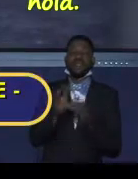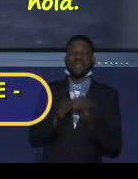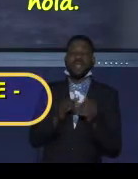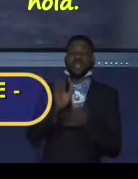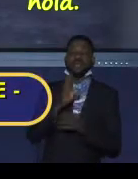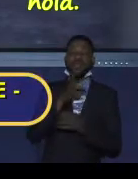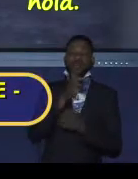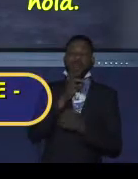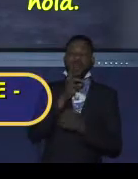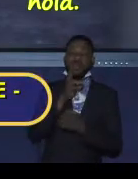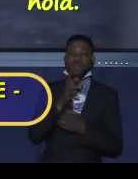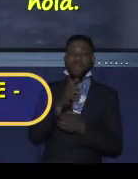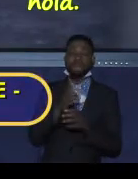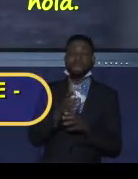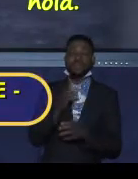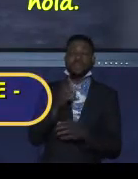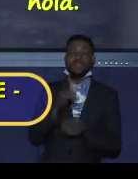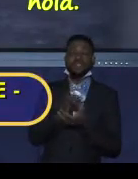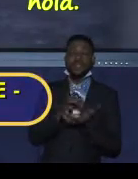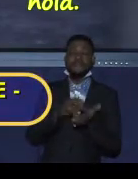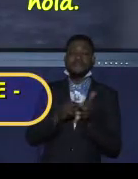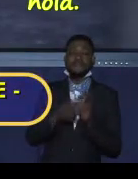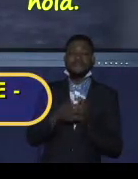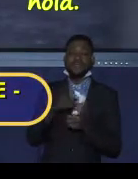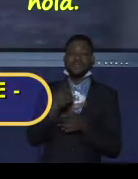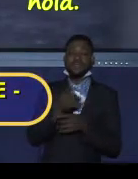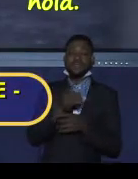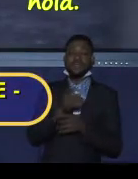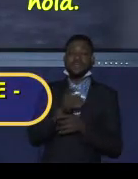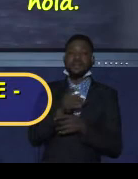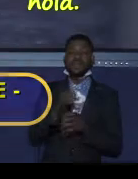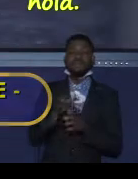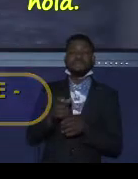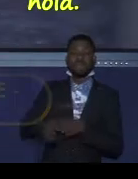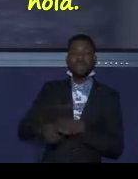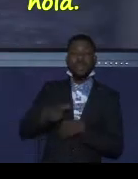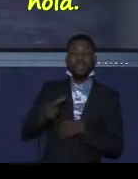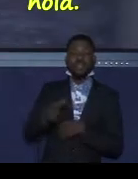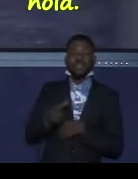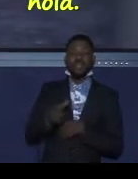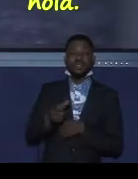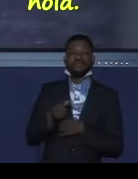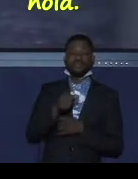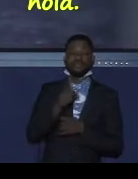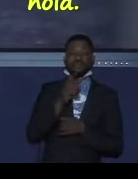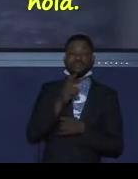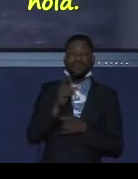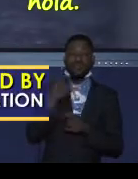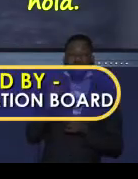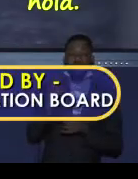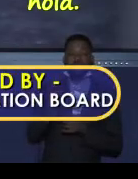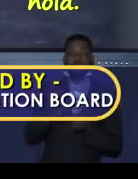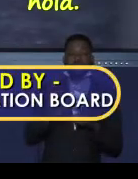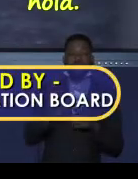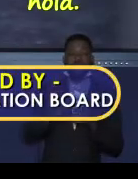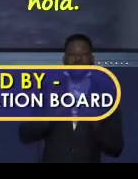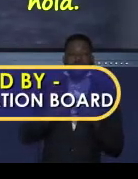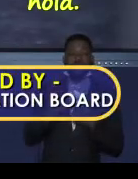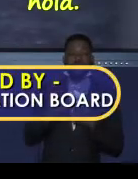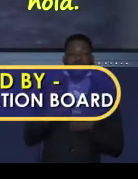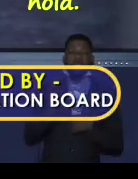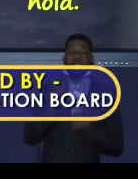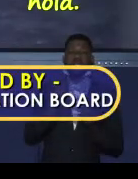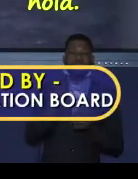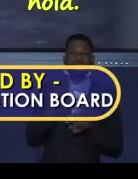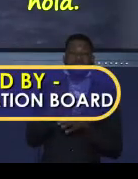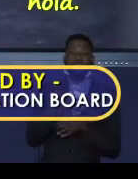capacity than your water bottle. And that means that the bottle, or the bucket rather, for taking your bath can take more